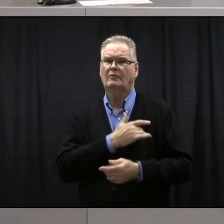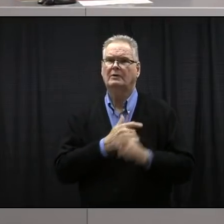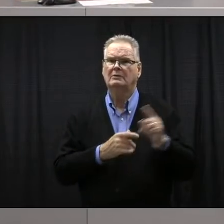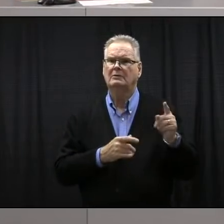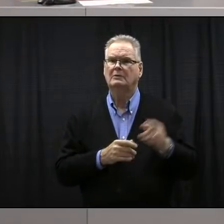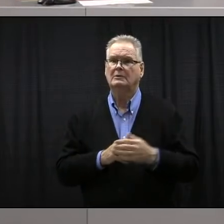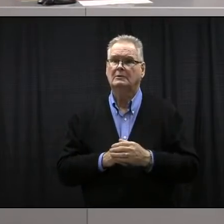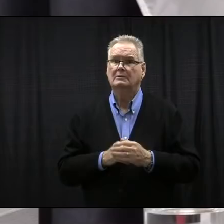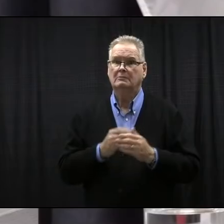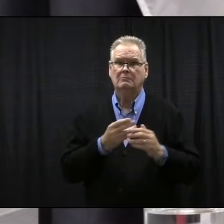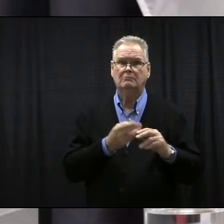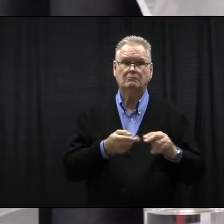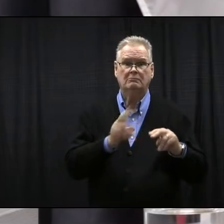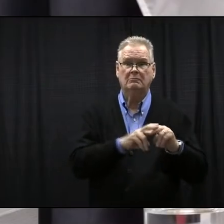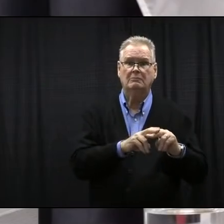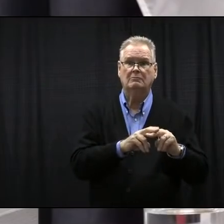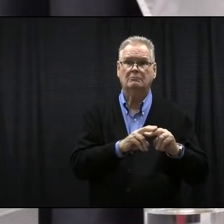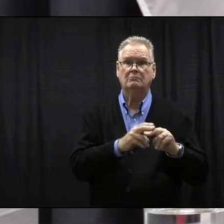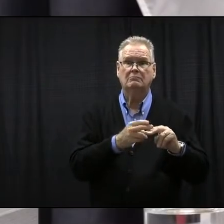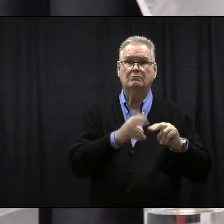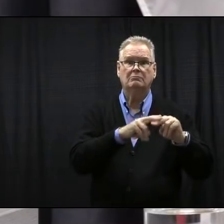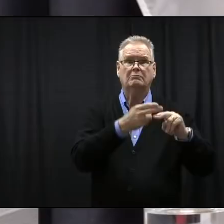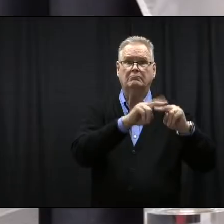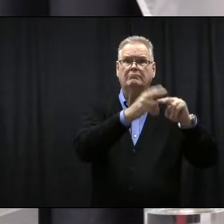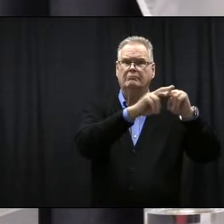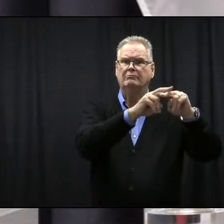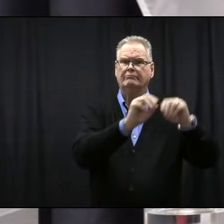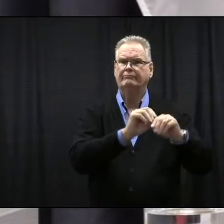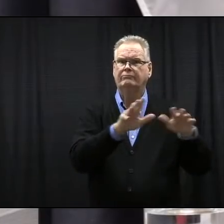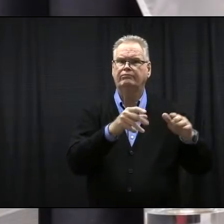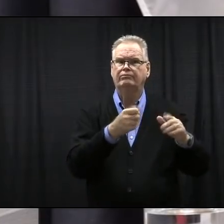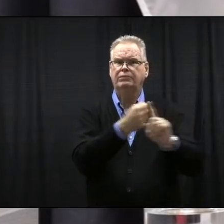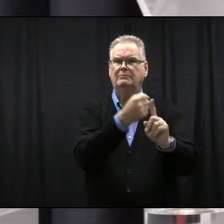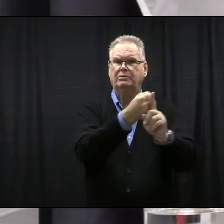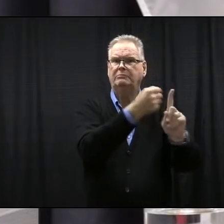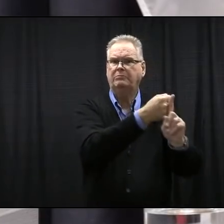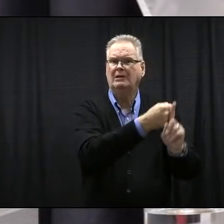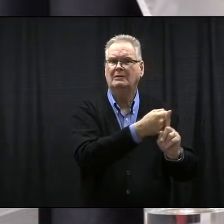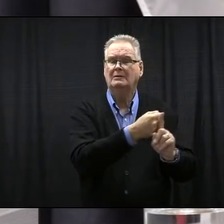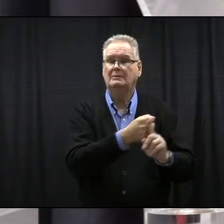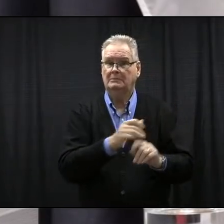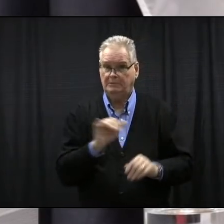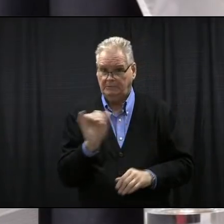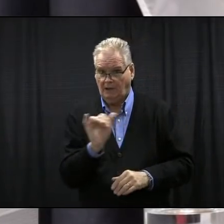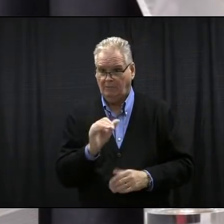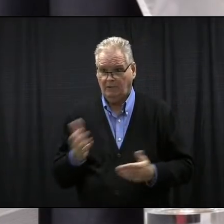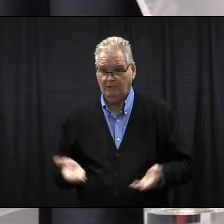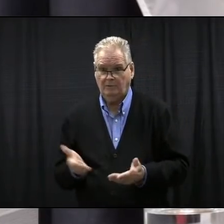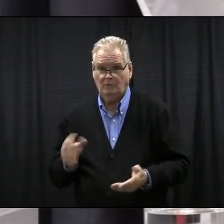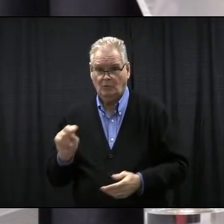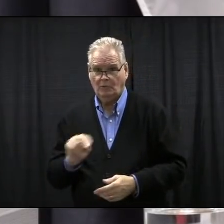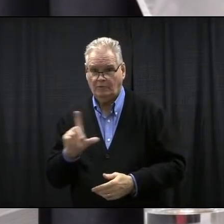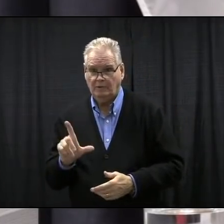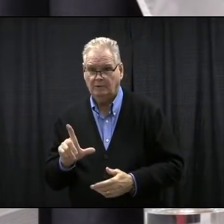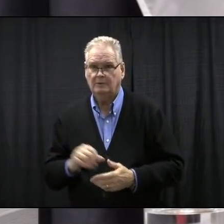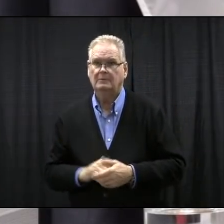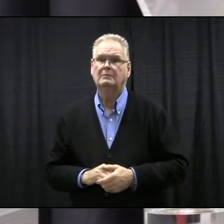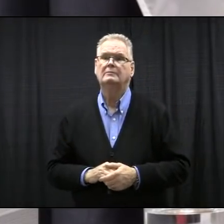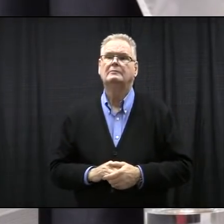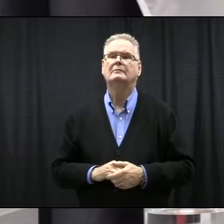on. Our data shows that some areas have picked up, but I don't think we've seen the significant percentage increases that